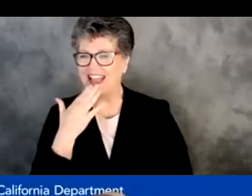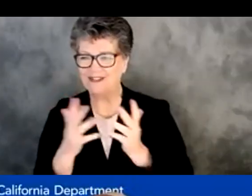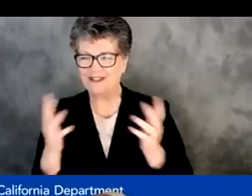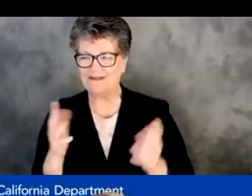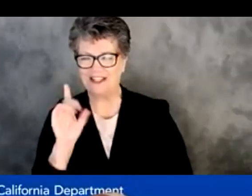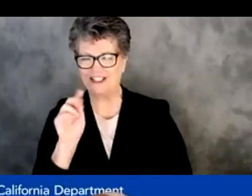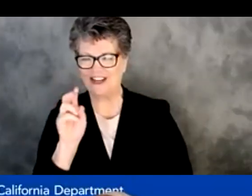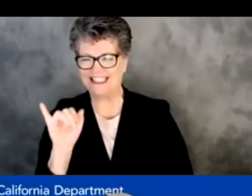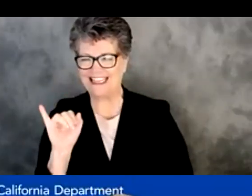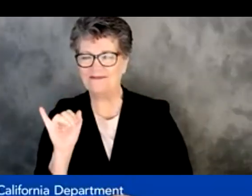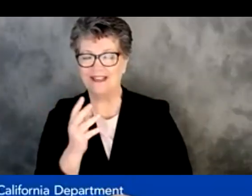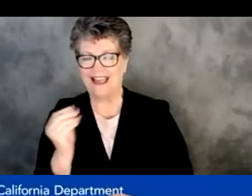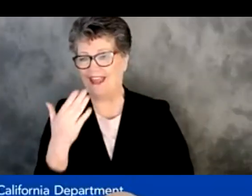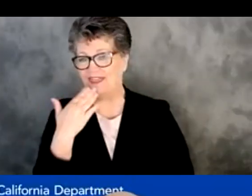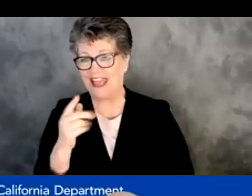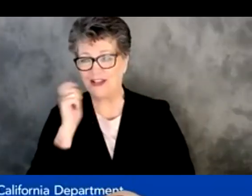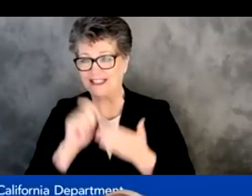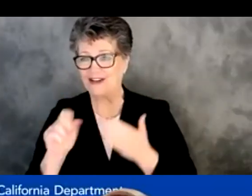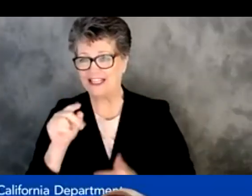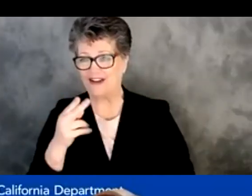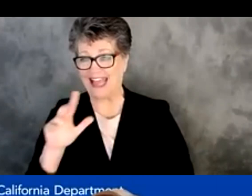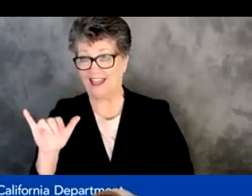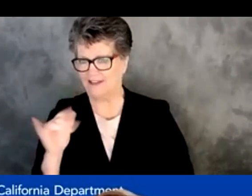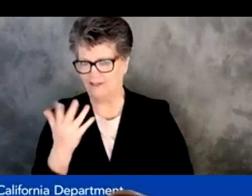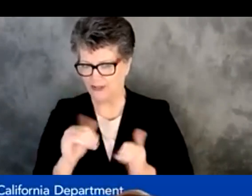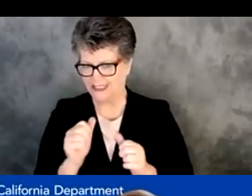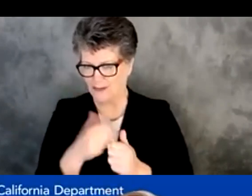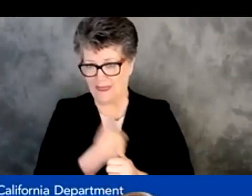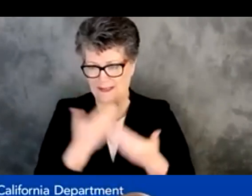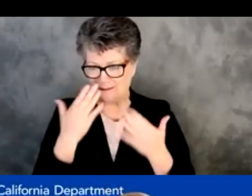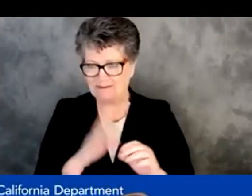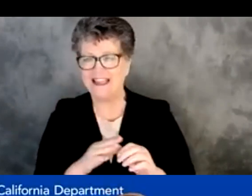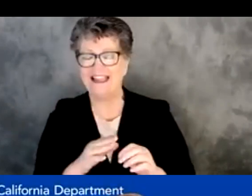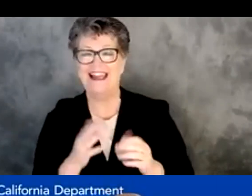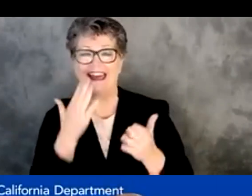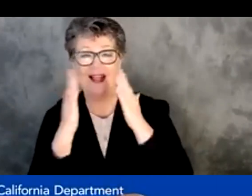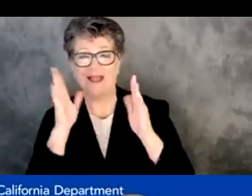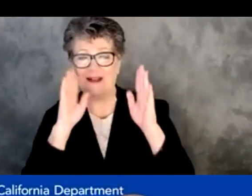much, Darcy, and thank you, Secretary Galley. I don't know if he's still with us, and hello,